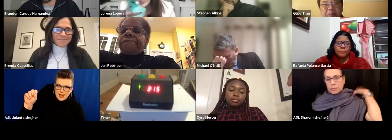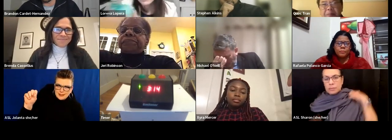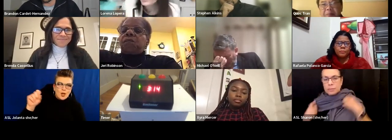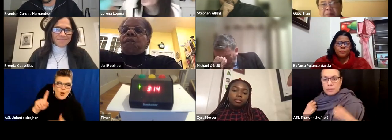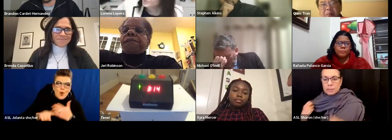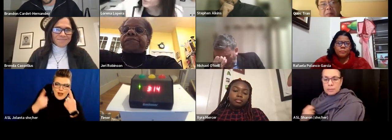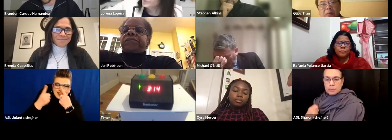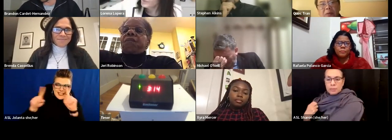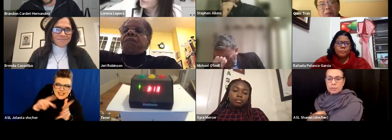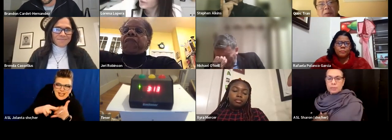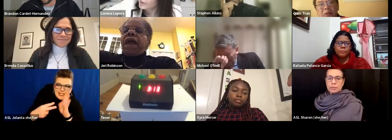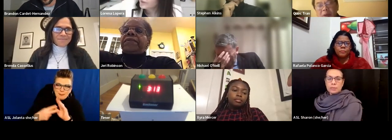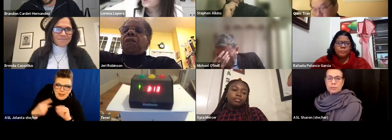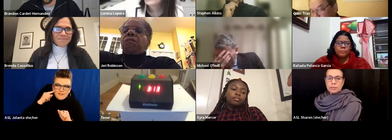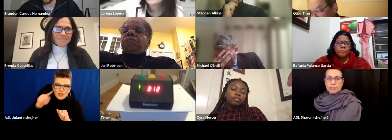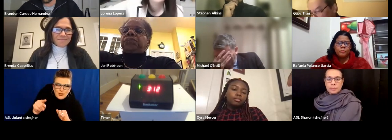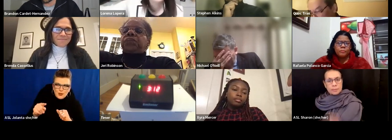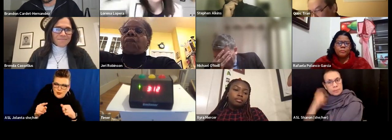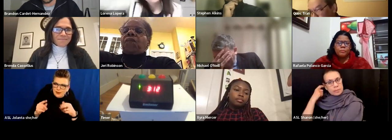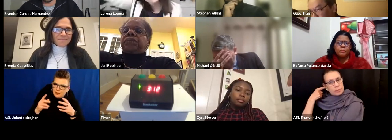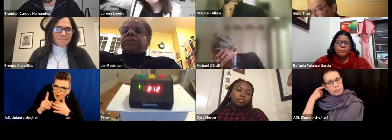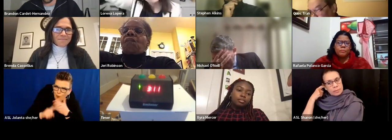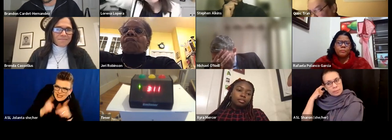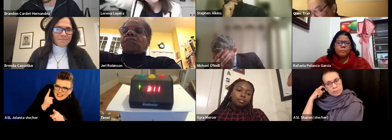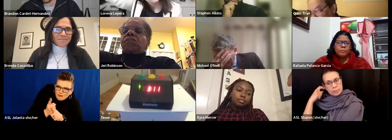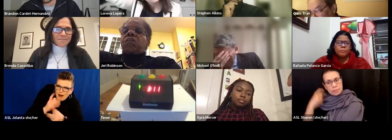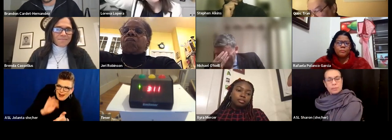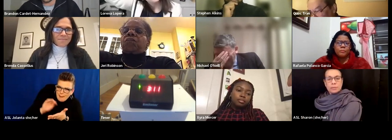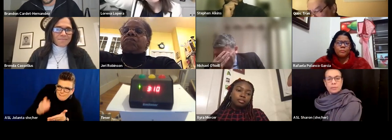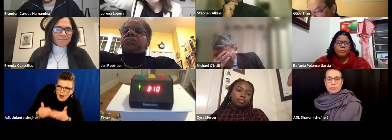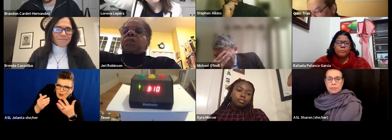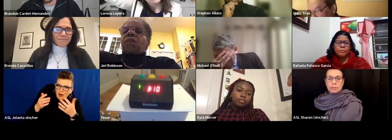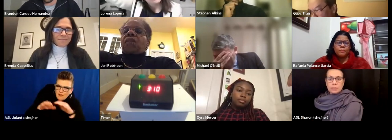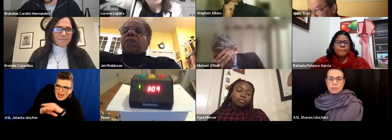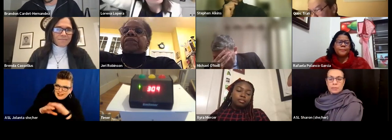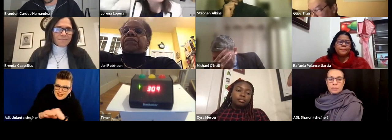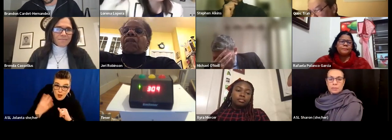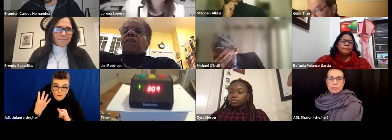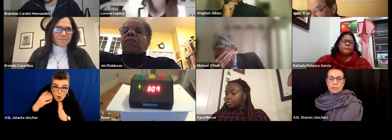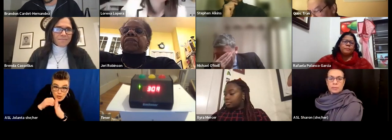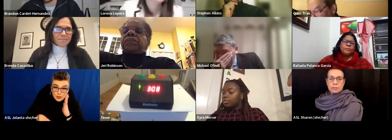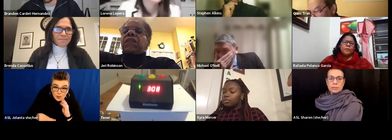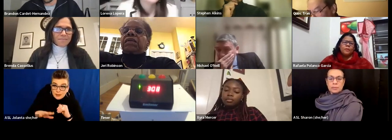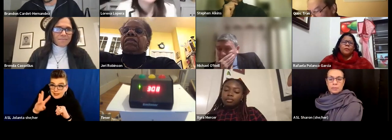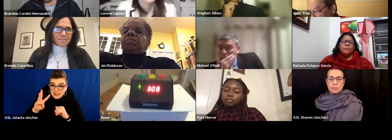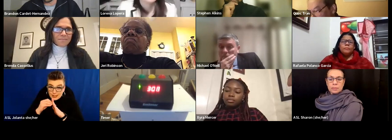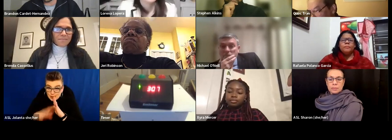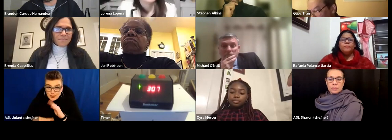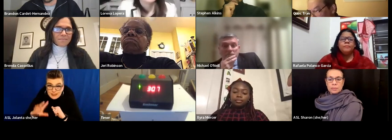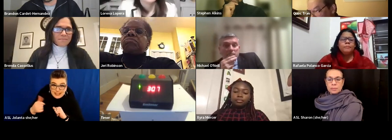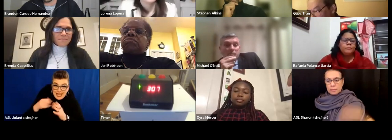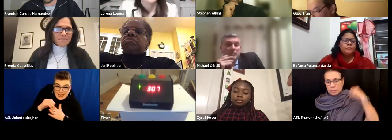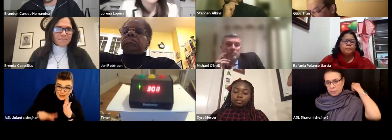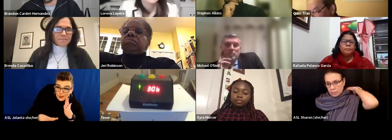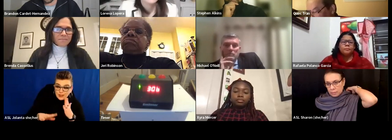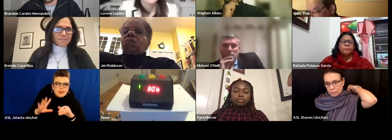of access right like what would be is it for is it six is it ten like what does it really look like for us and what should